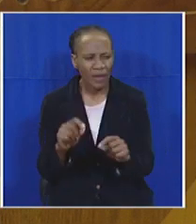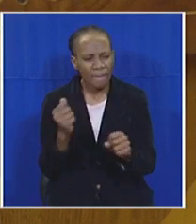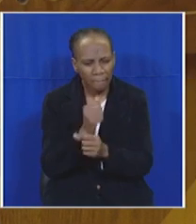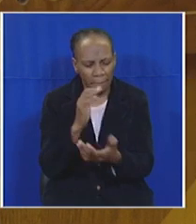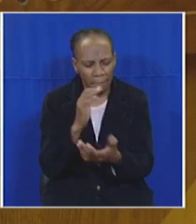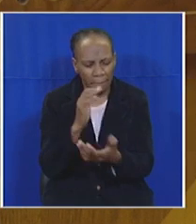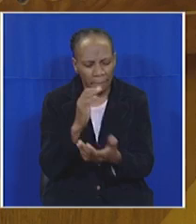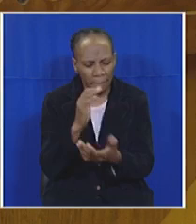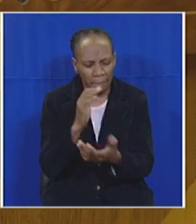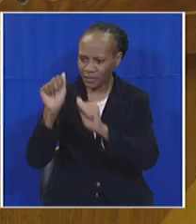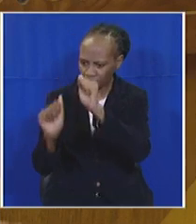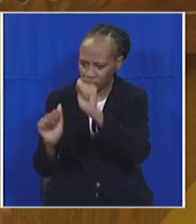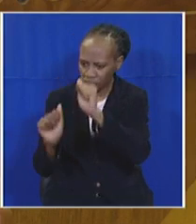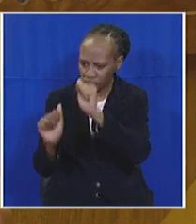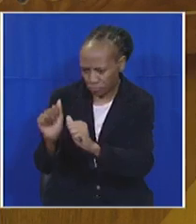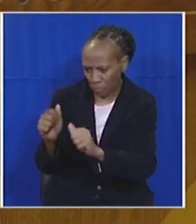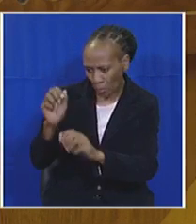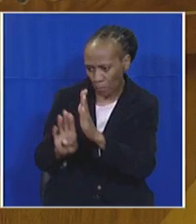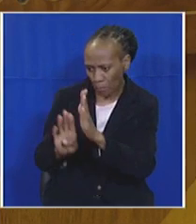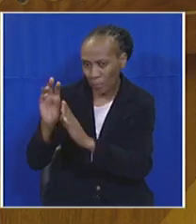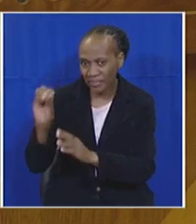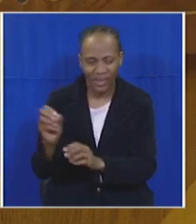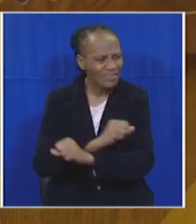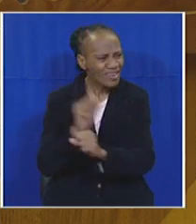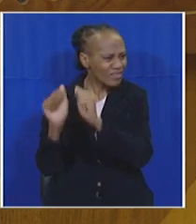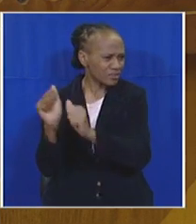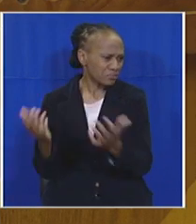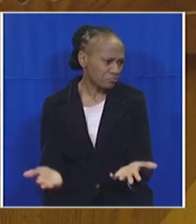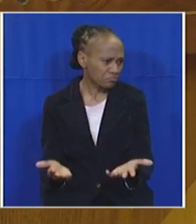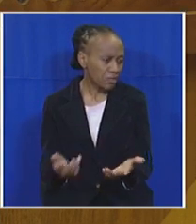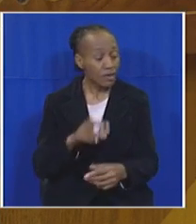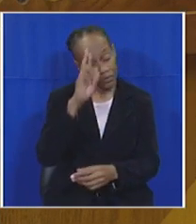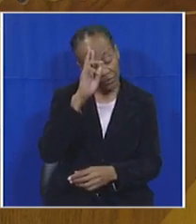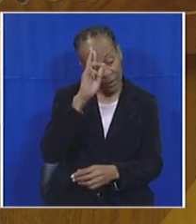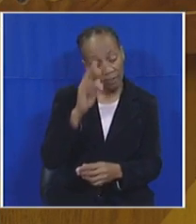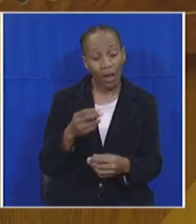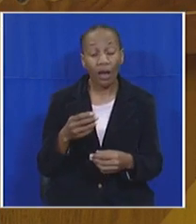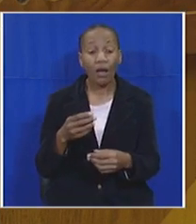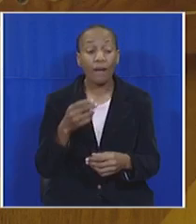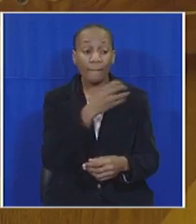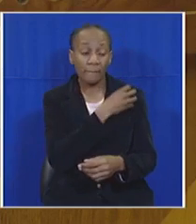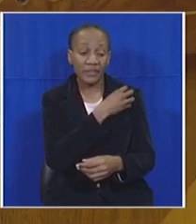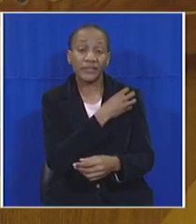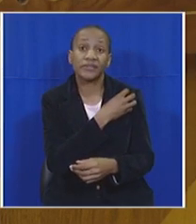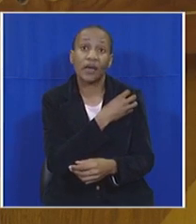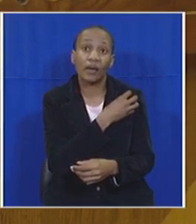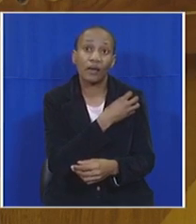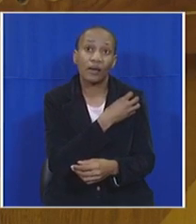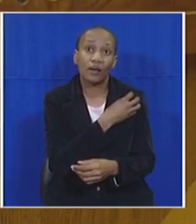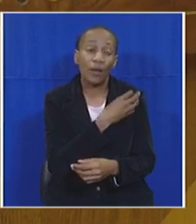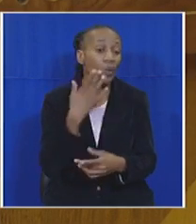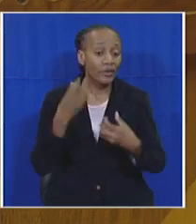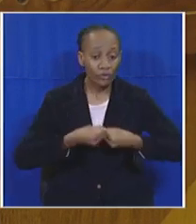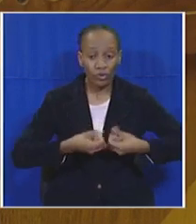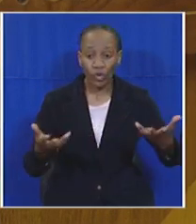in municipalities has improved. Now, lest we forget, at its launch, then-Minister Pravin Gordhan noted that roughly a third of